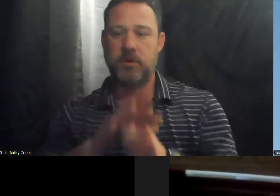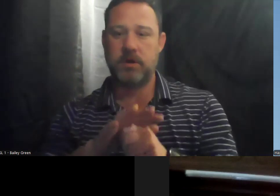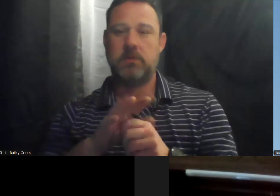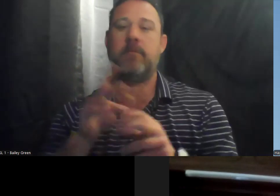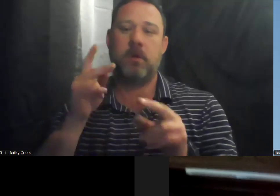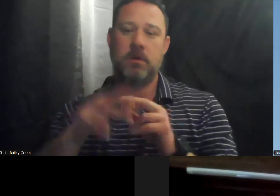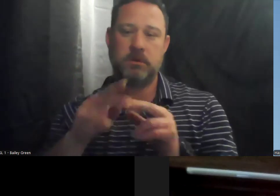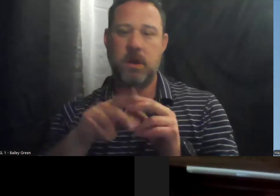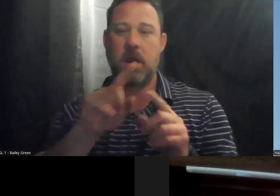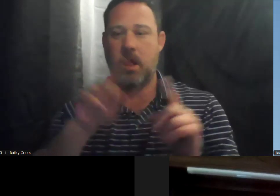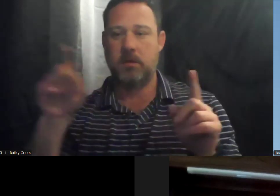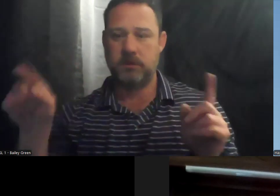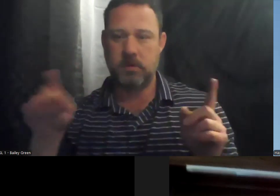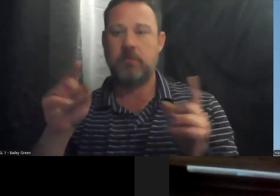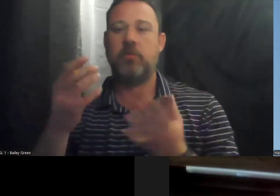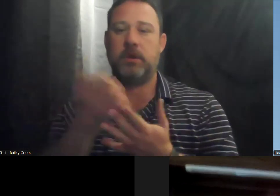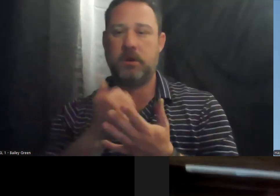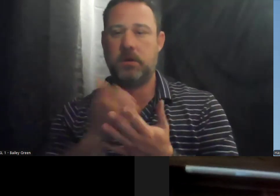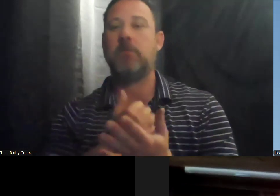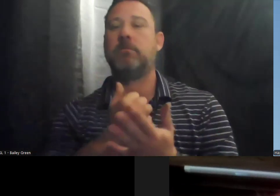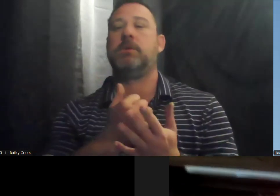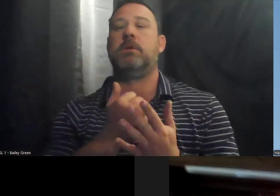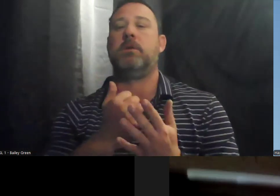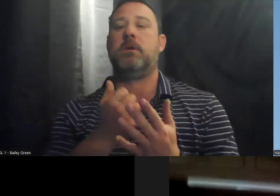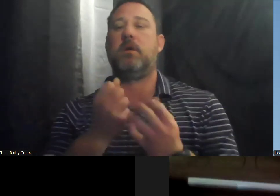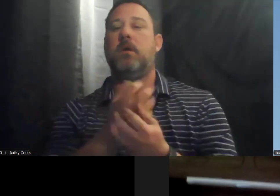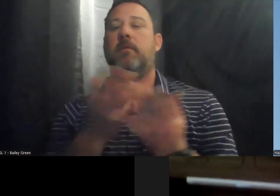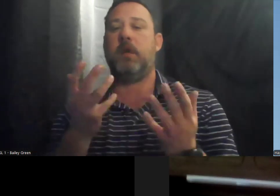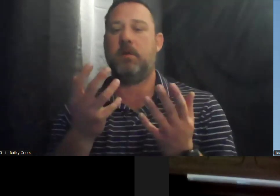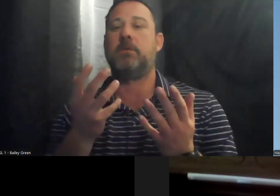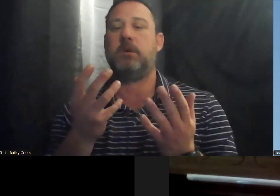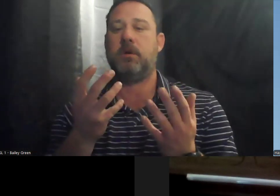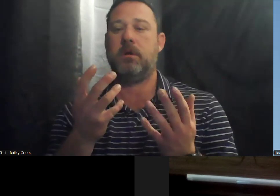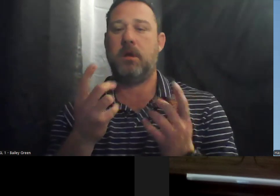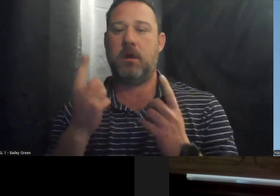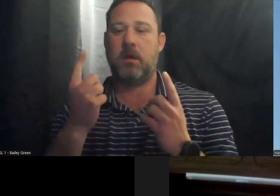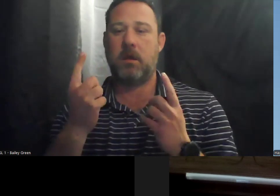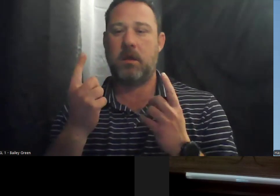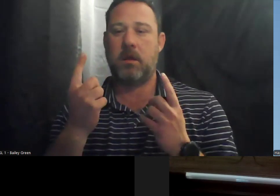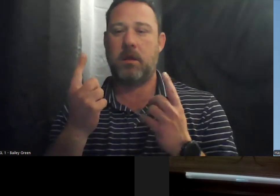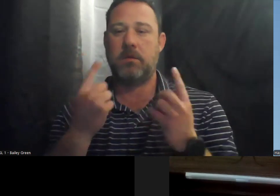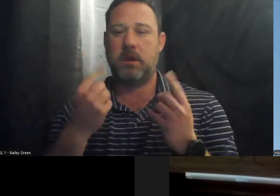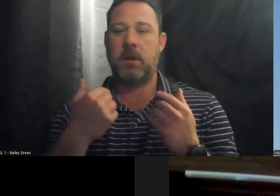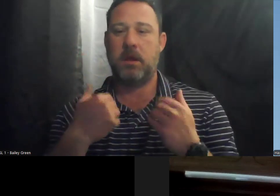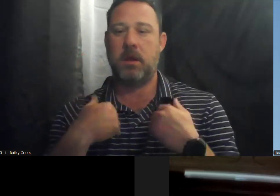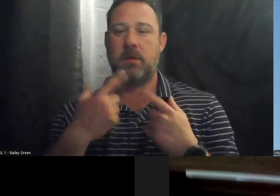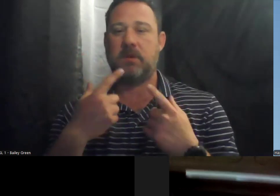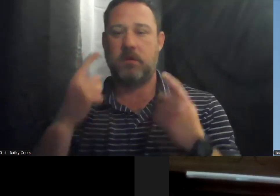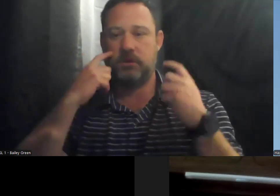cuts elsewhere to our incomes and everything else, I think has everybody in a state of